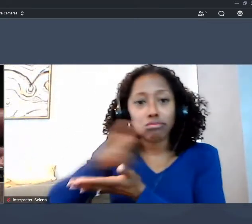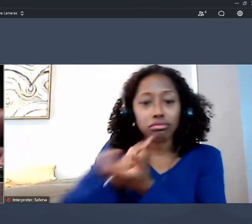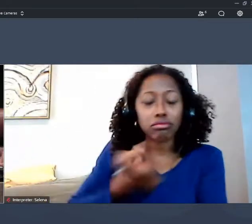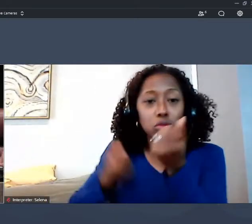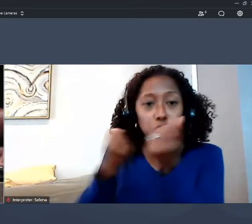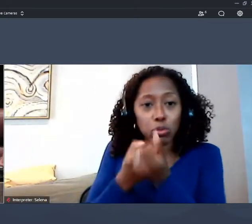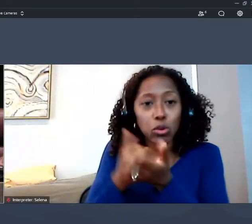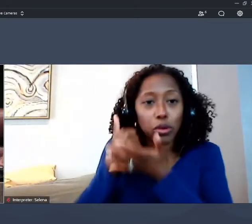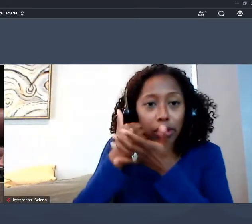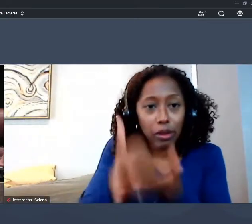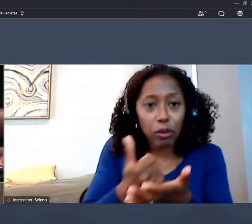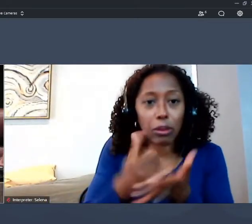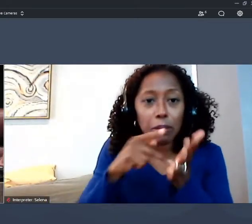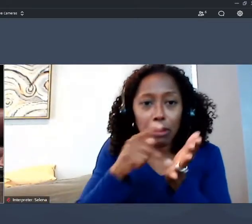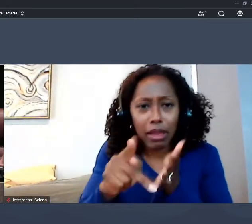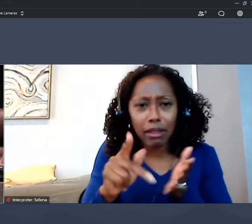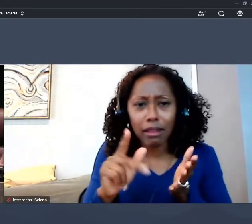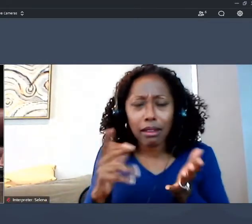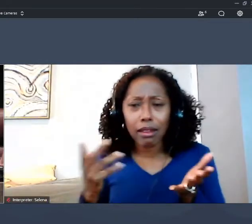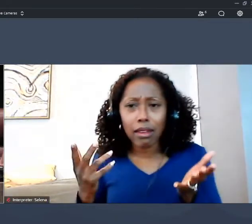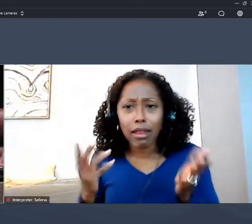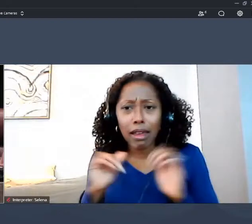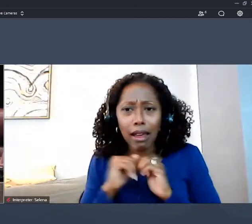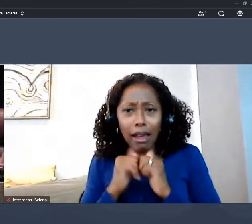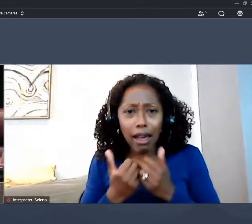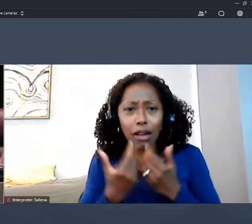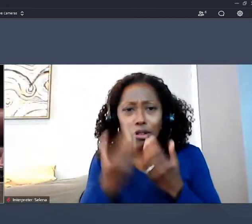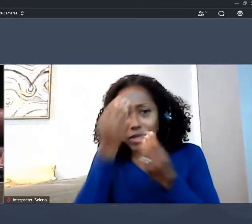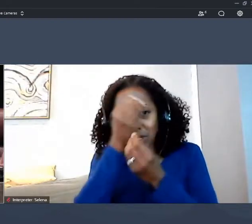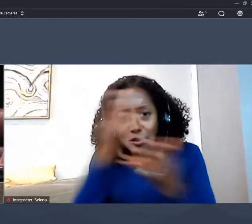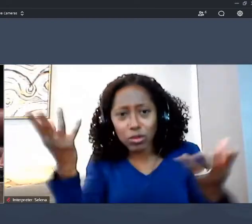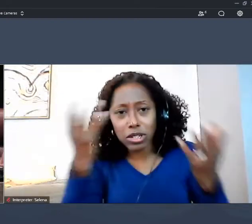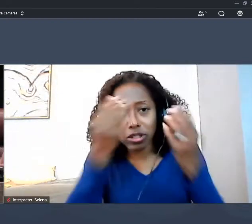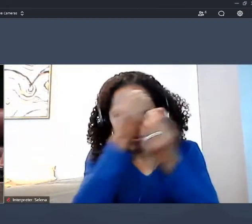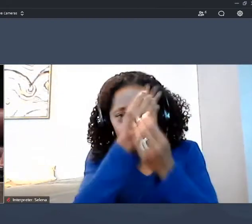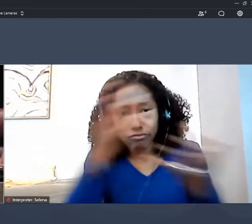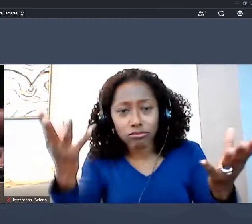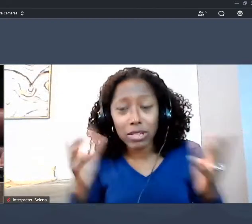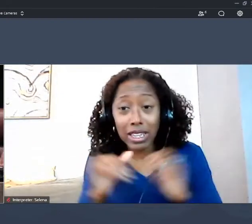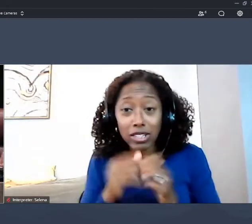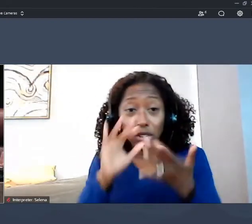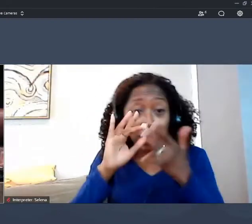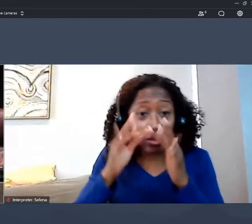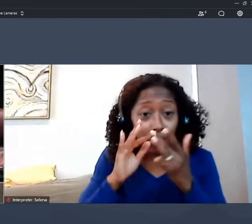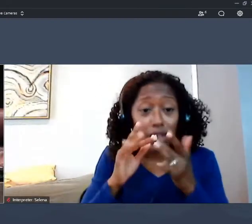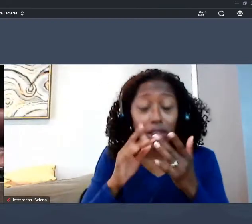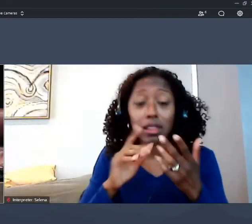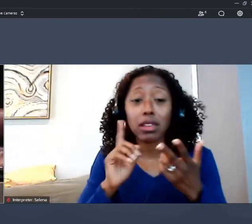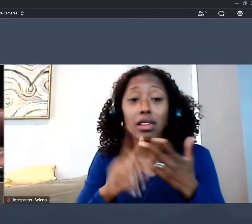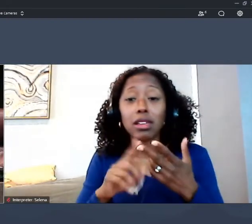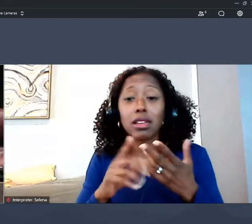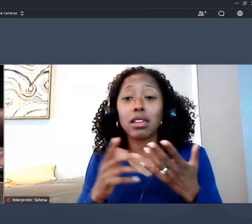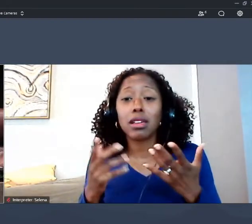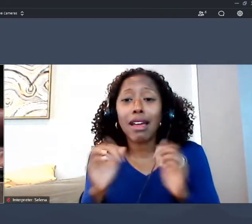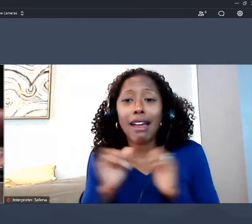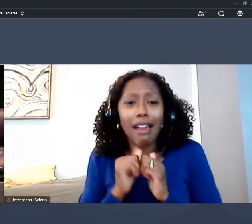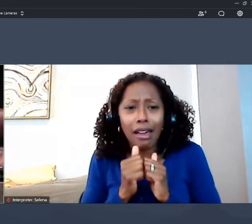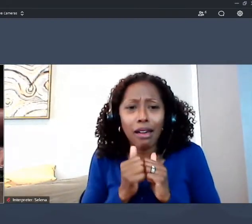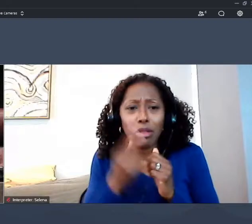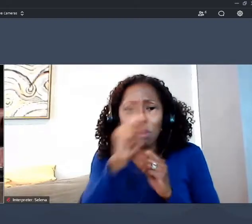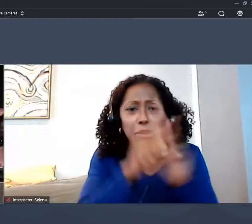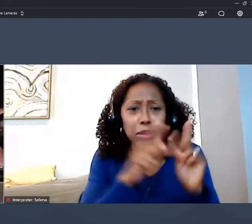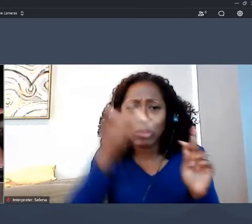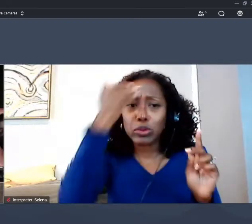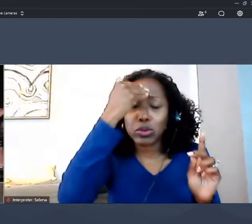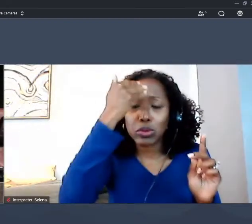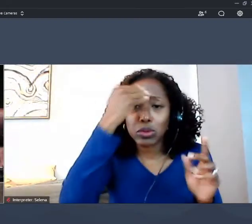are addressing that and making this information known to everybody. Is it on the website? You know, I think at this point, without